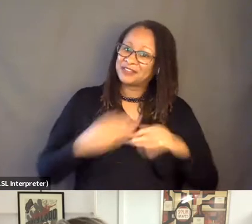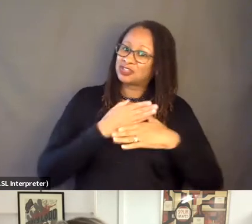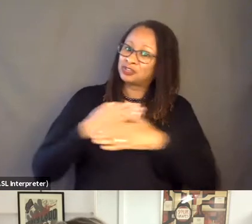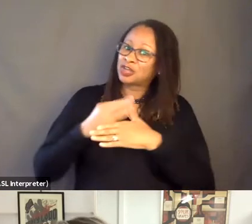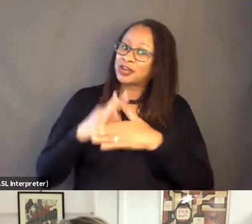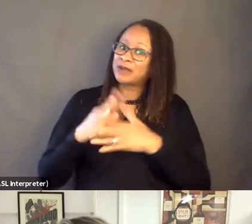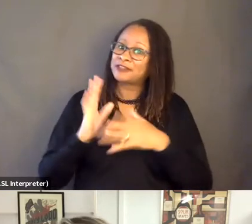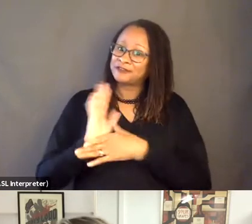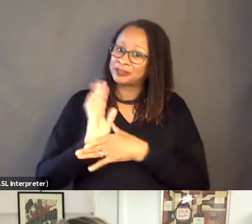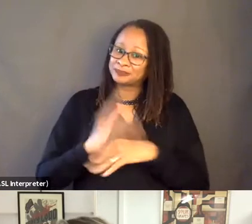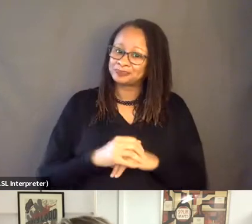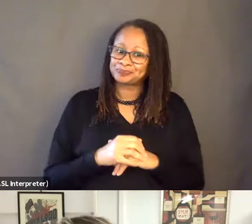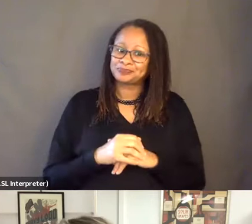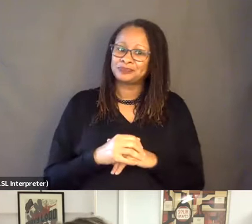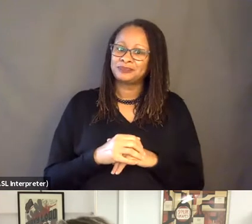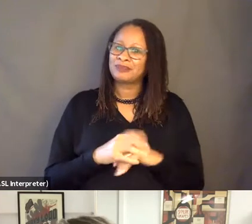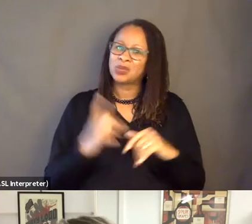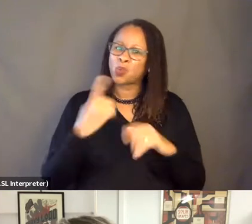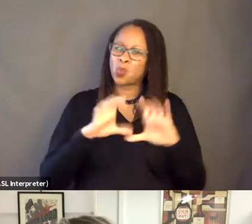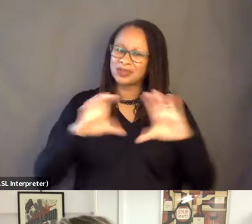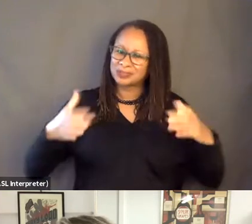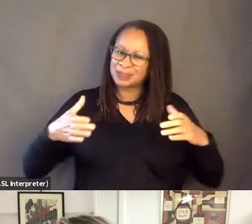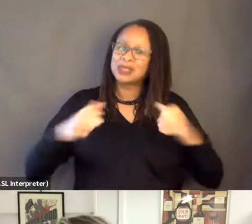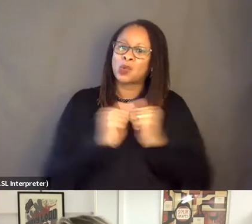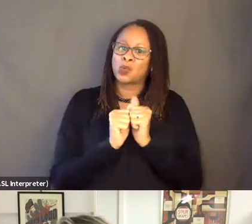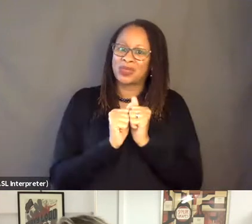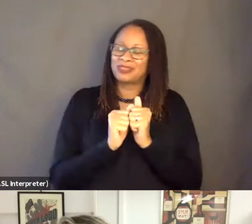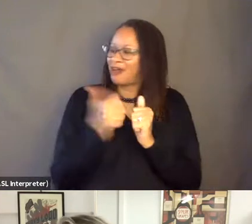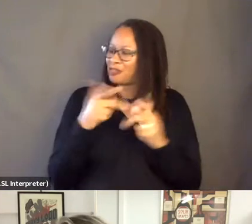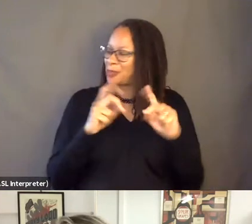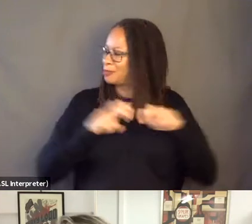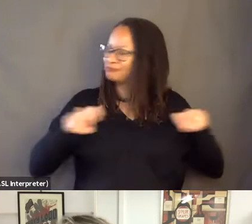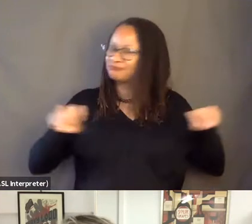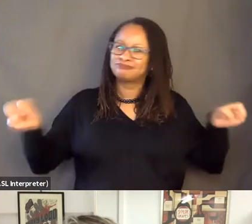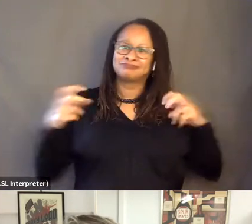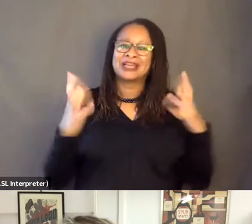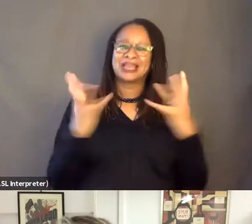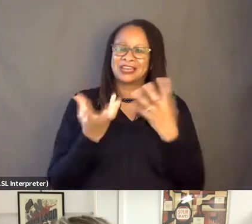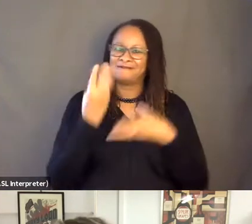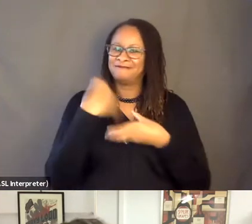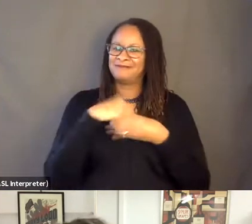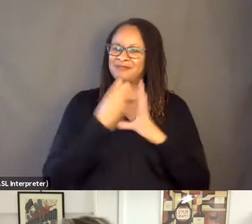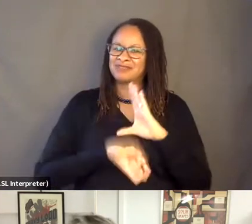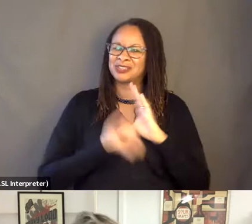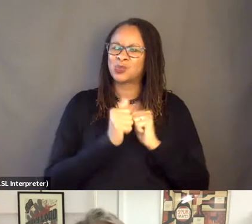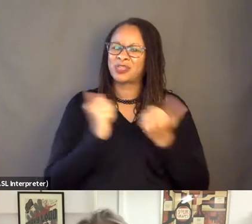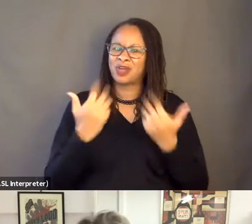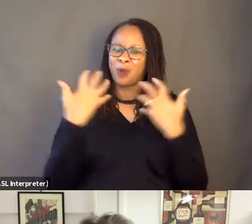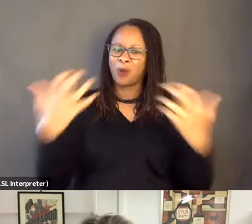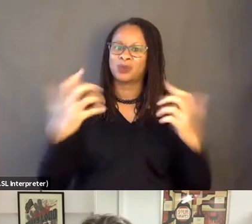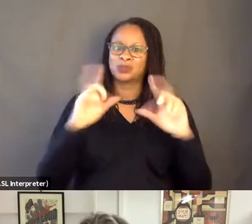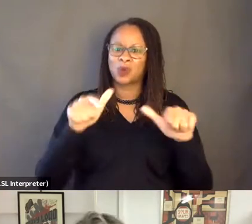film in a collective space with other people, and that engagement with an audience that who've just gone through the